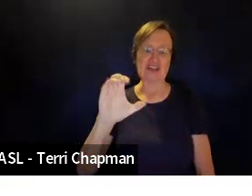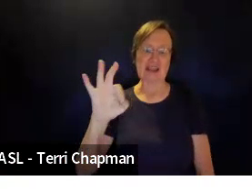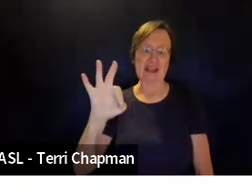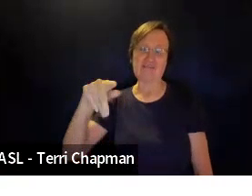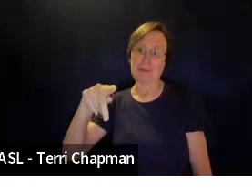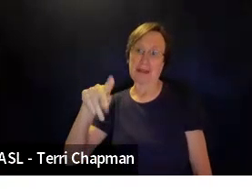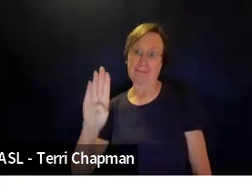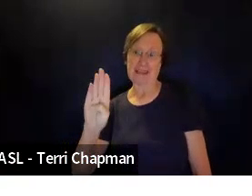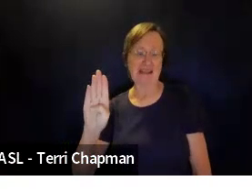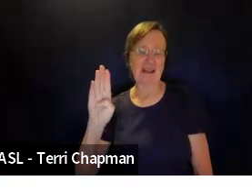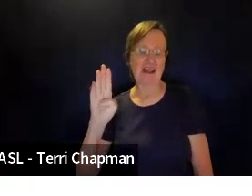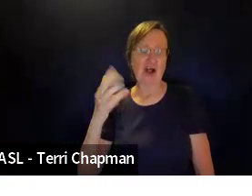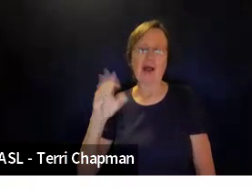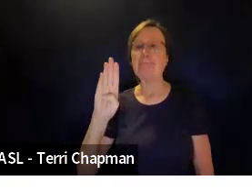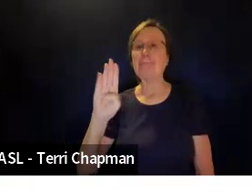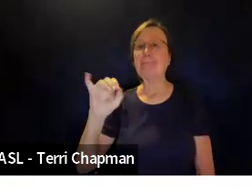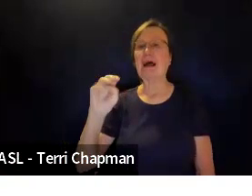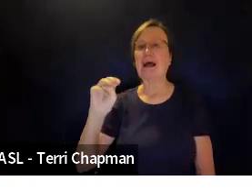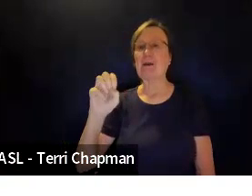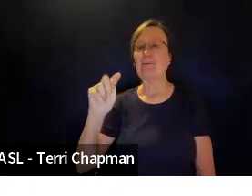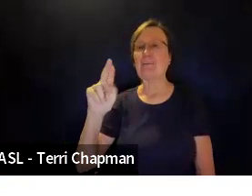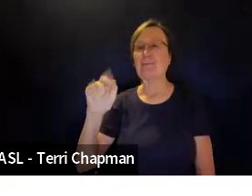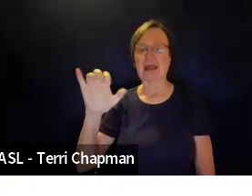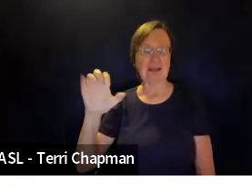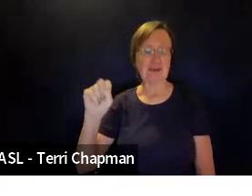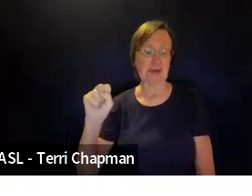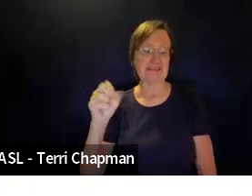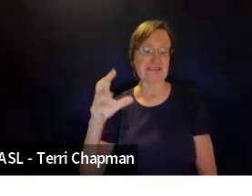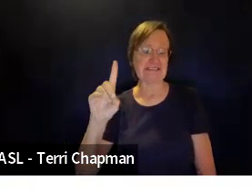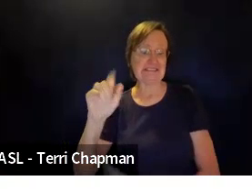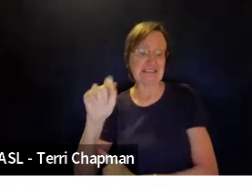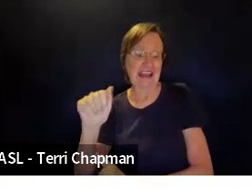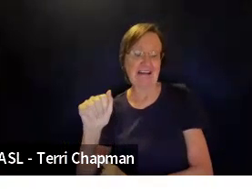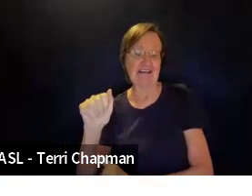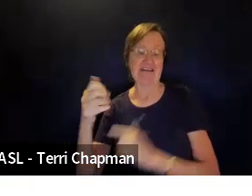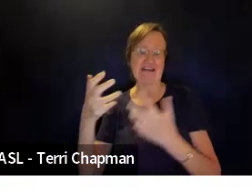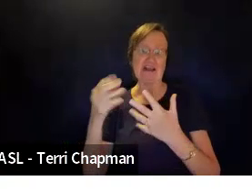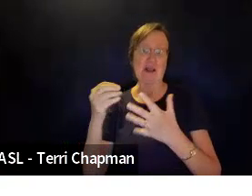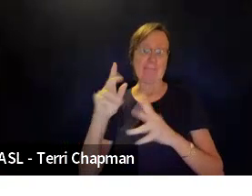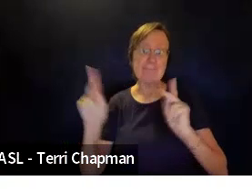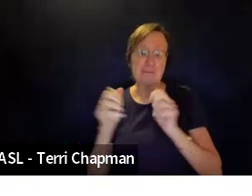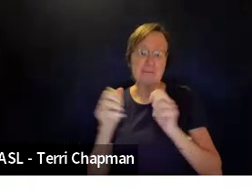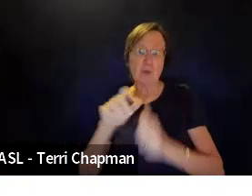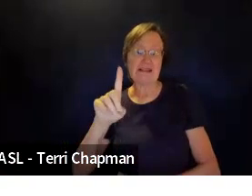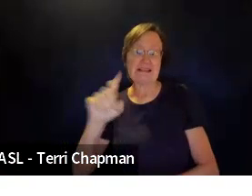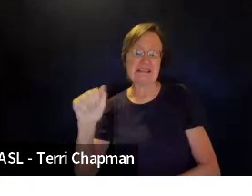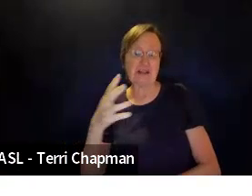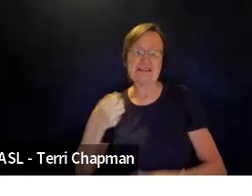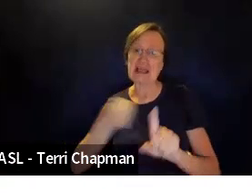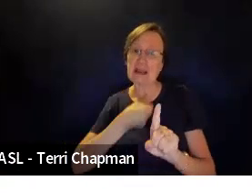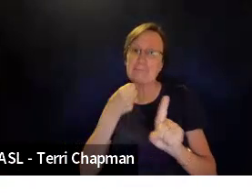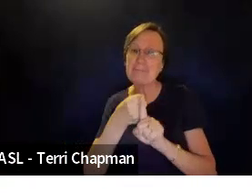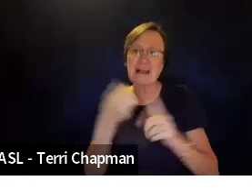data, people with disabilities, and the impact on credit ratings. Erie, you are welcome to